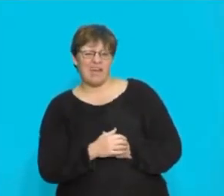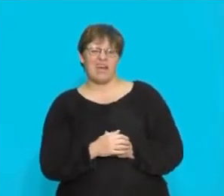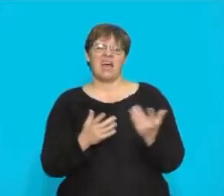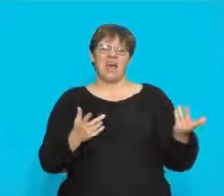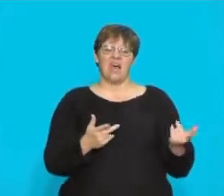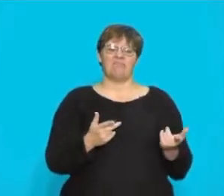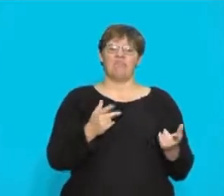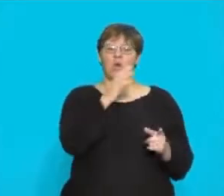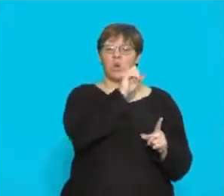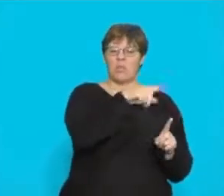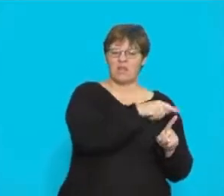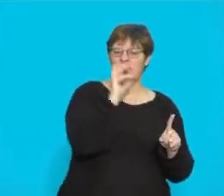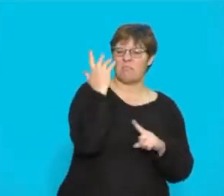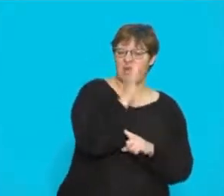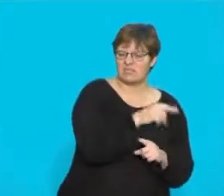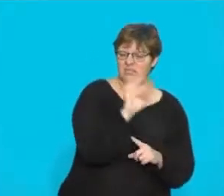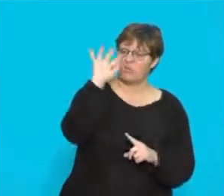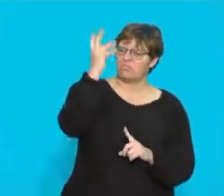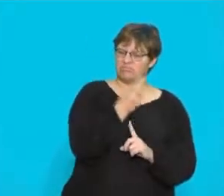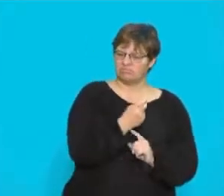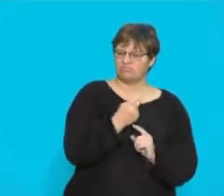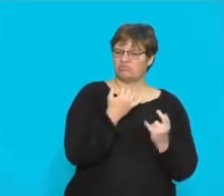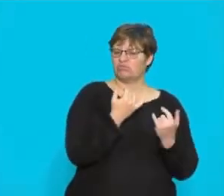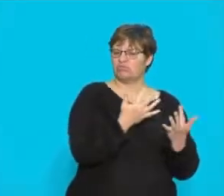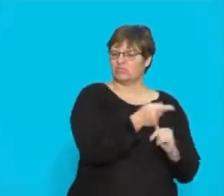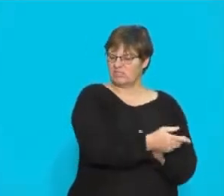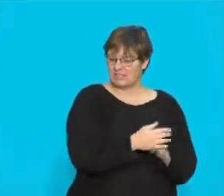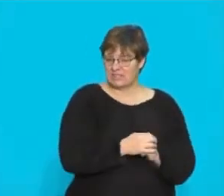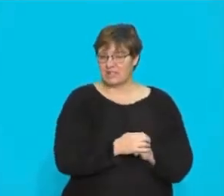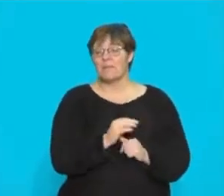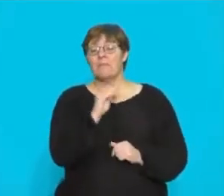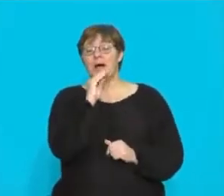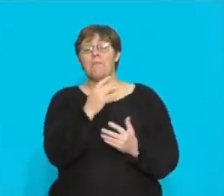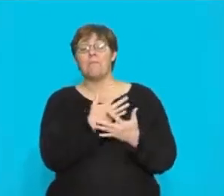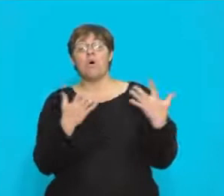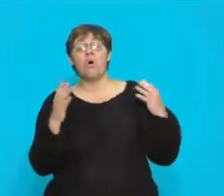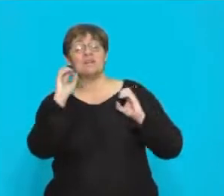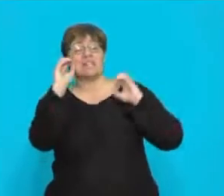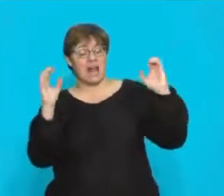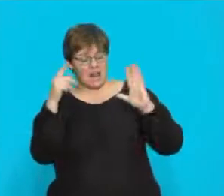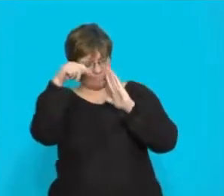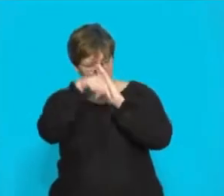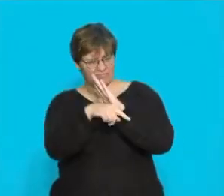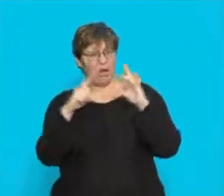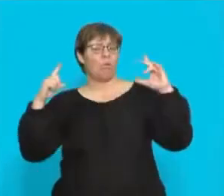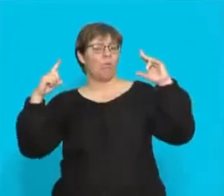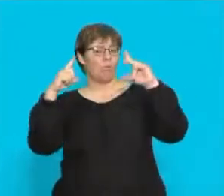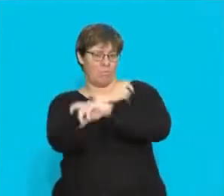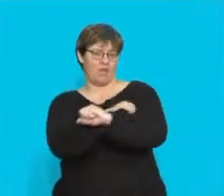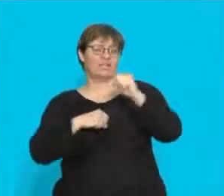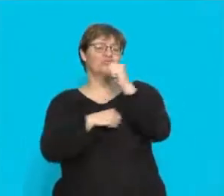they could have chloroplasts. So we're looking at a cell, right, that has a far more